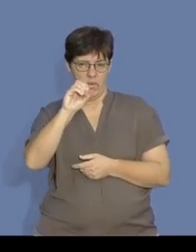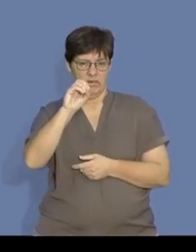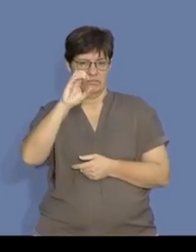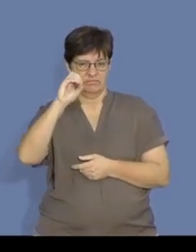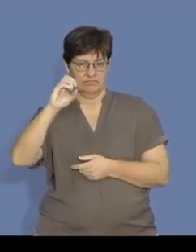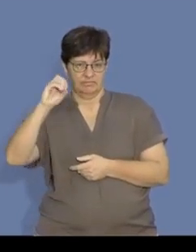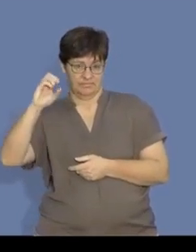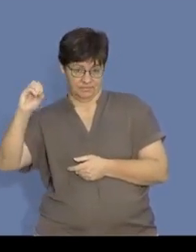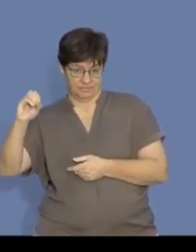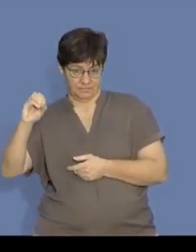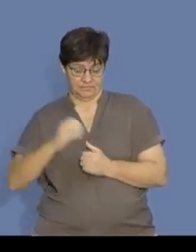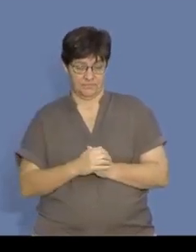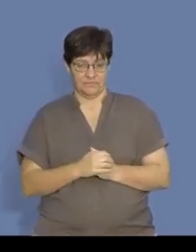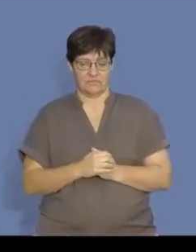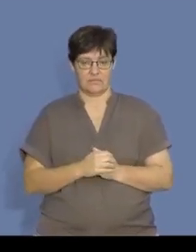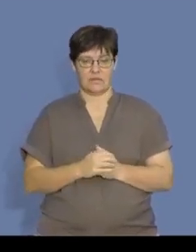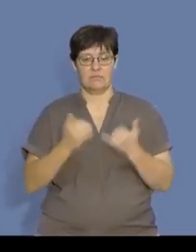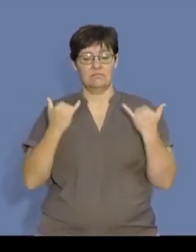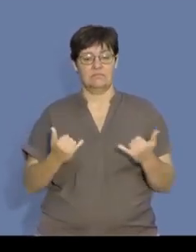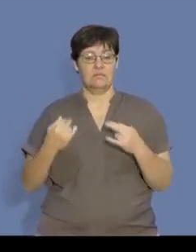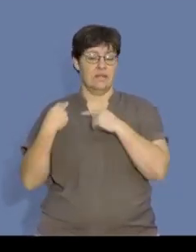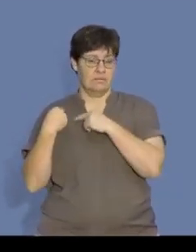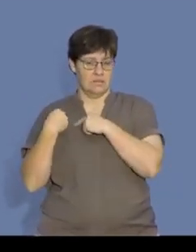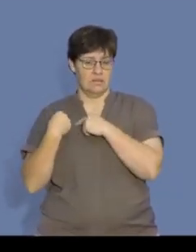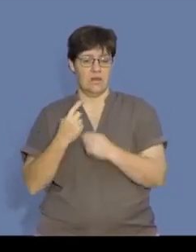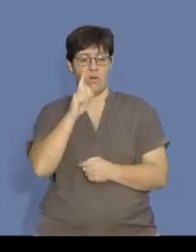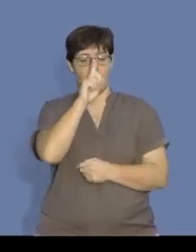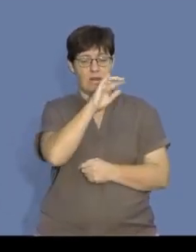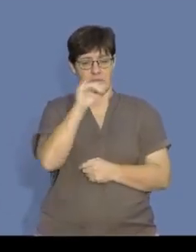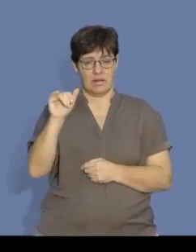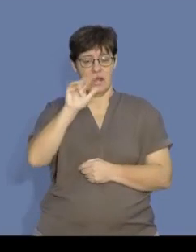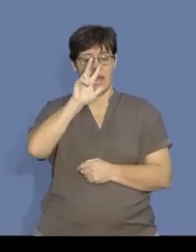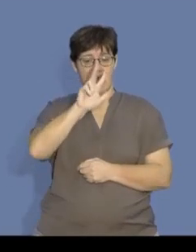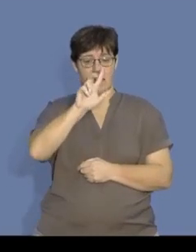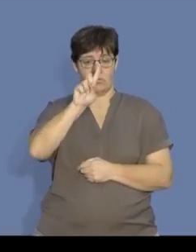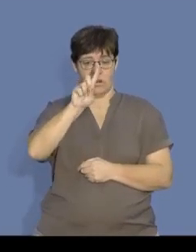1,810,000. So current liability,